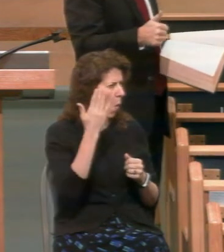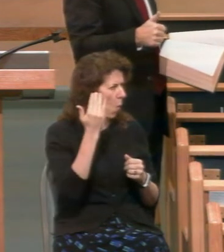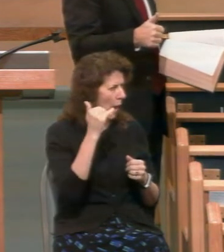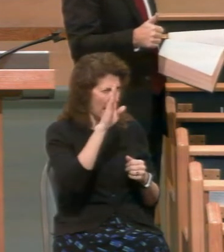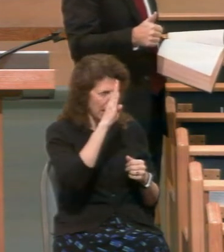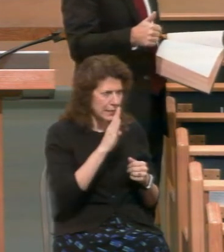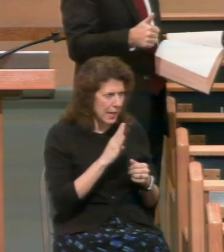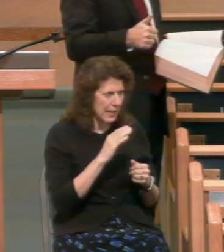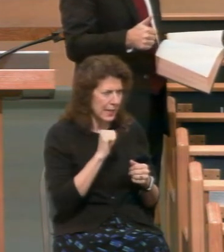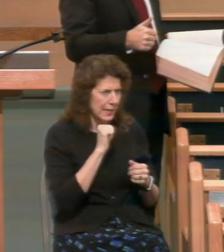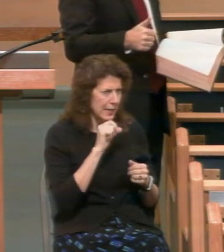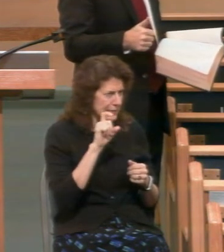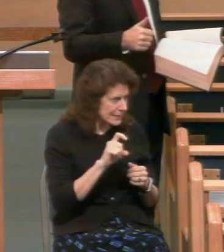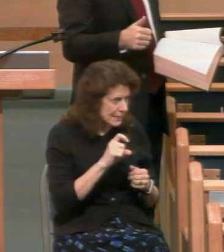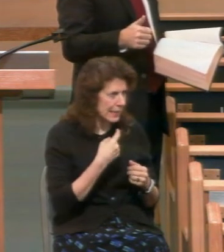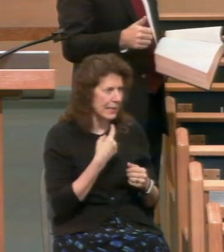origin story?